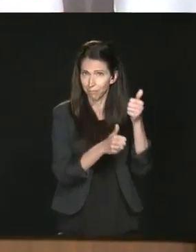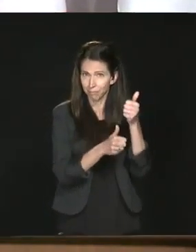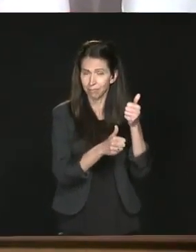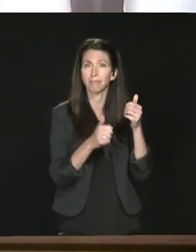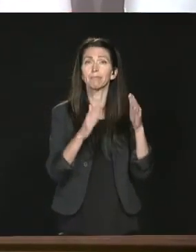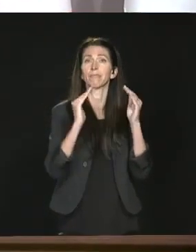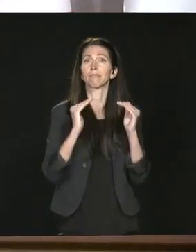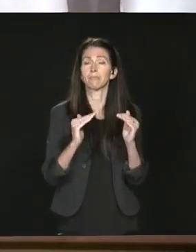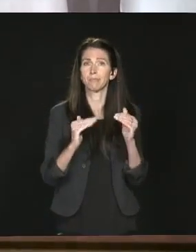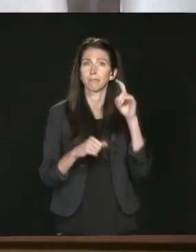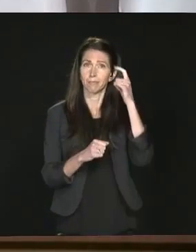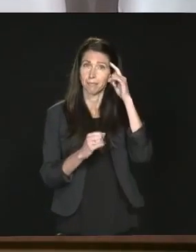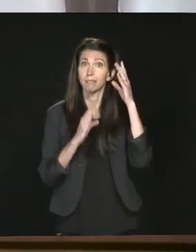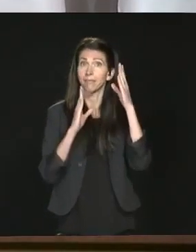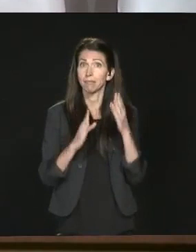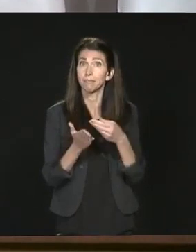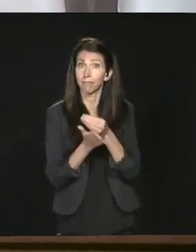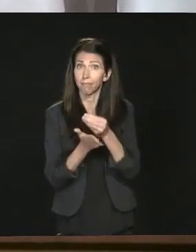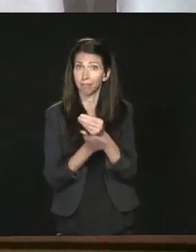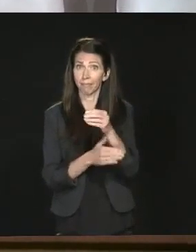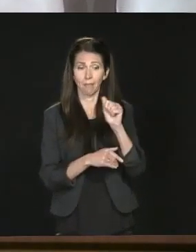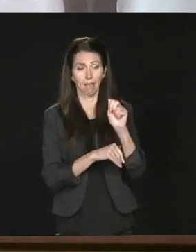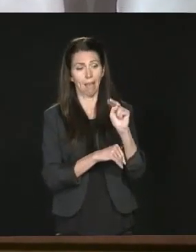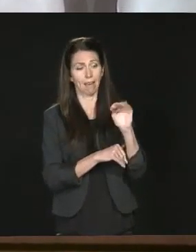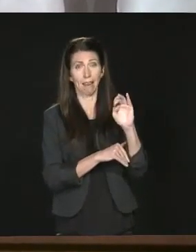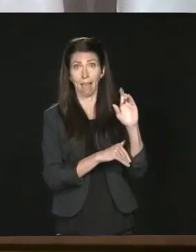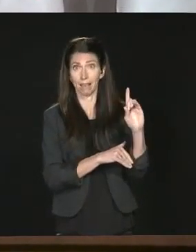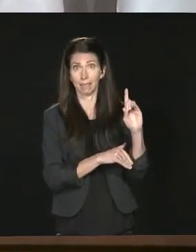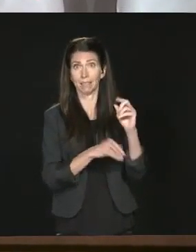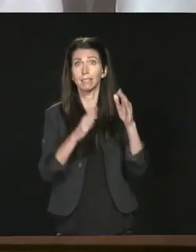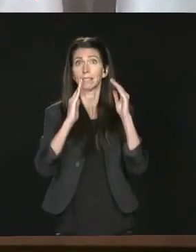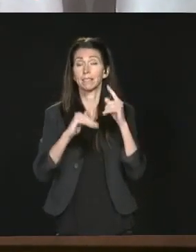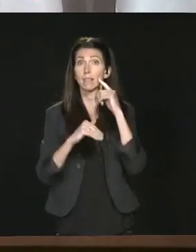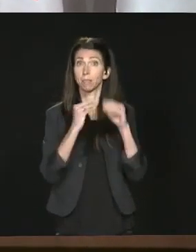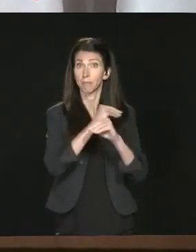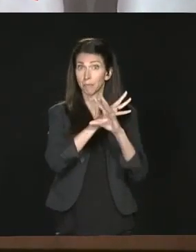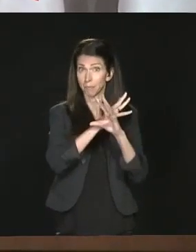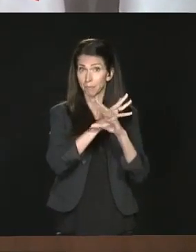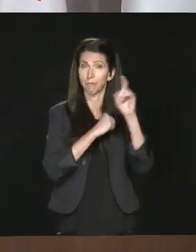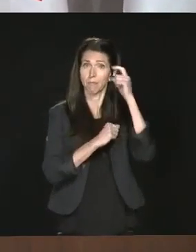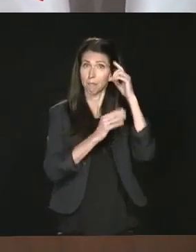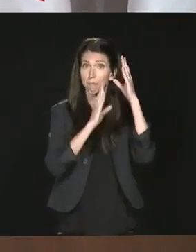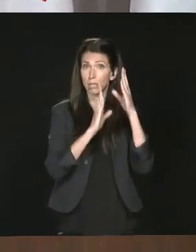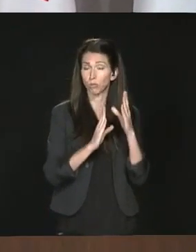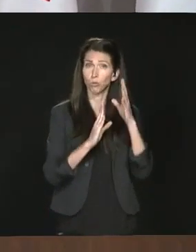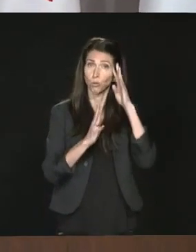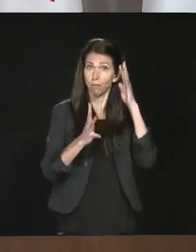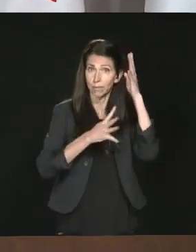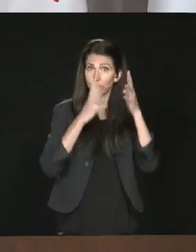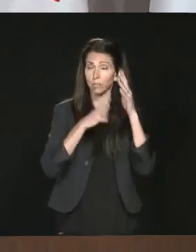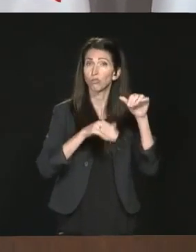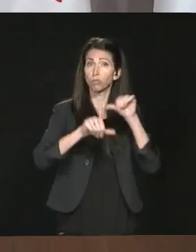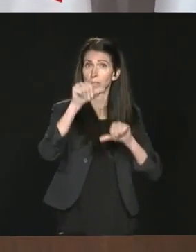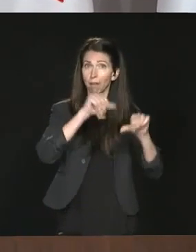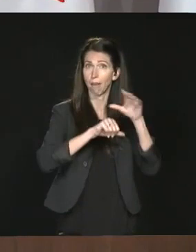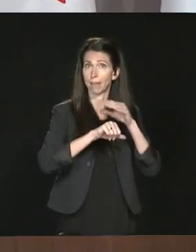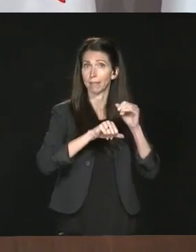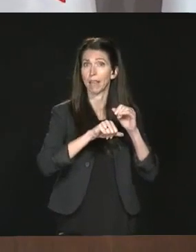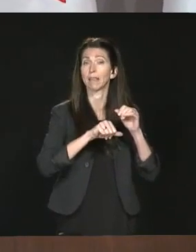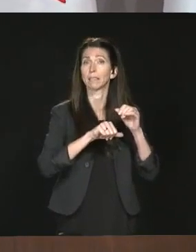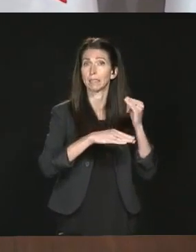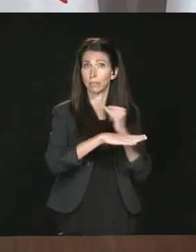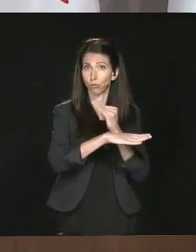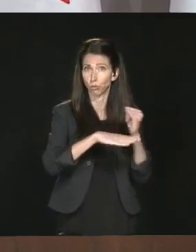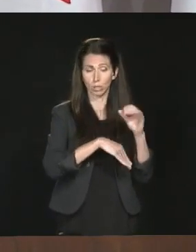Anand, by video link, the Minister of Innovation, Science and Industry, Navdeep Bains, the Minister of Public Safety and